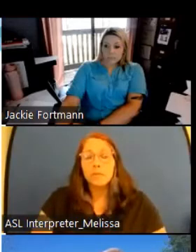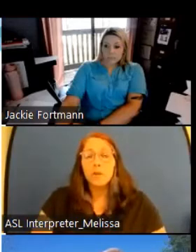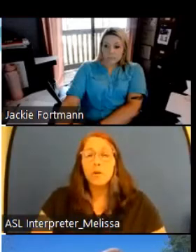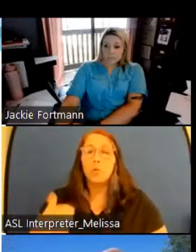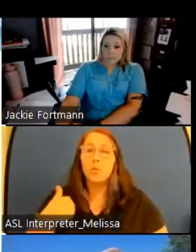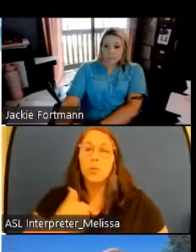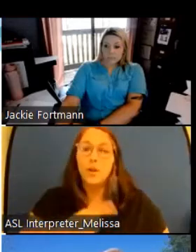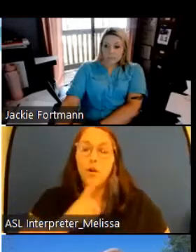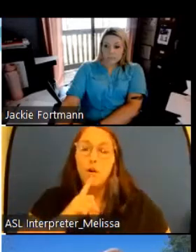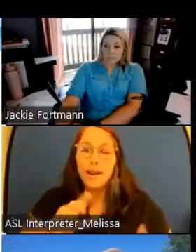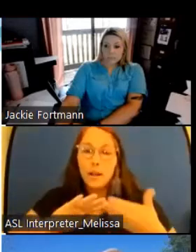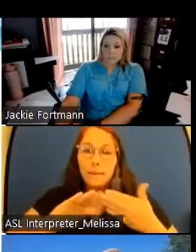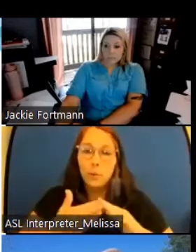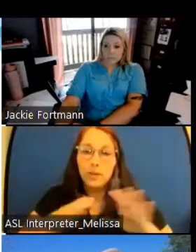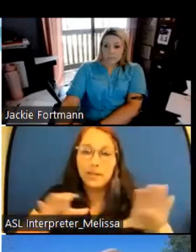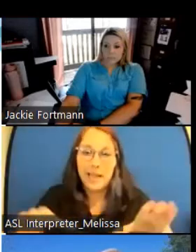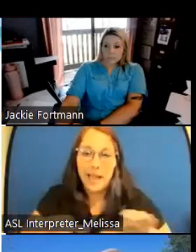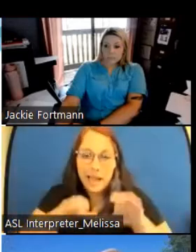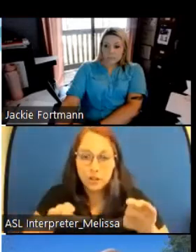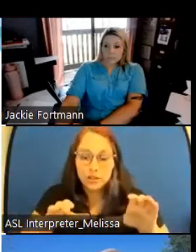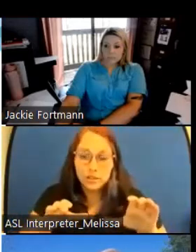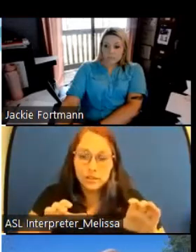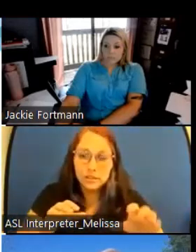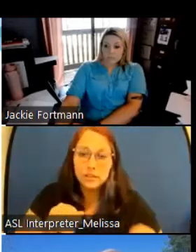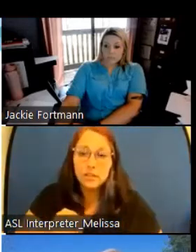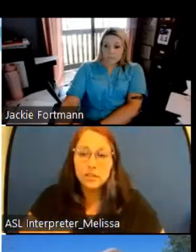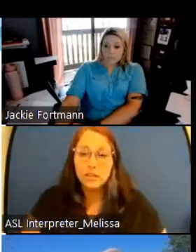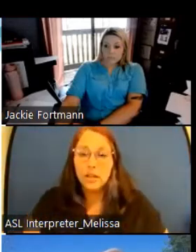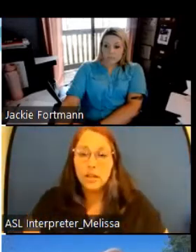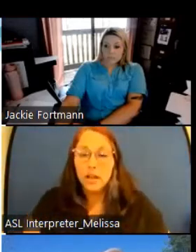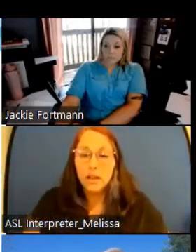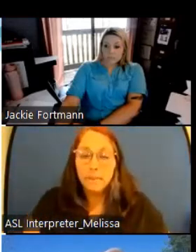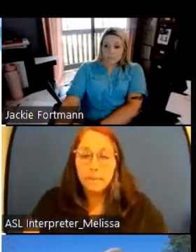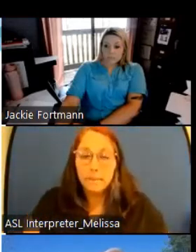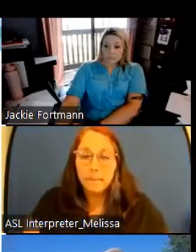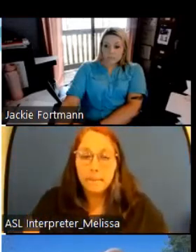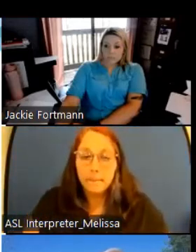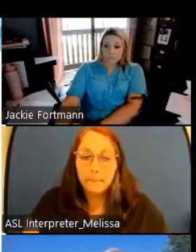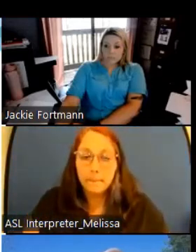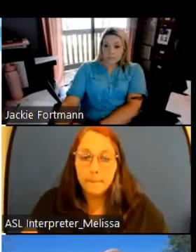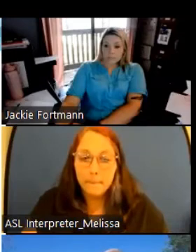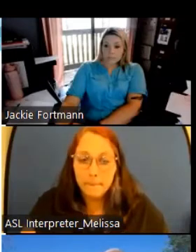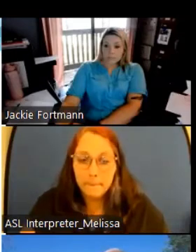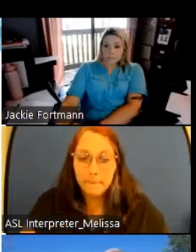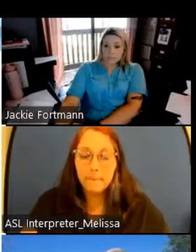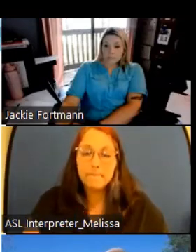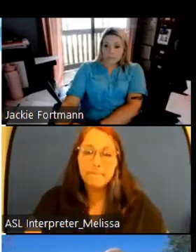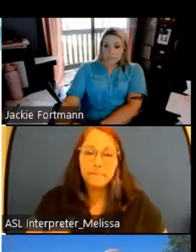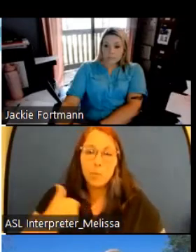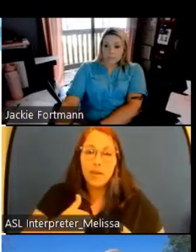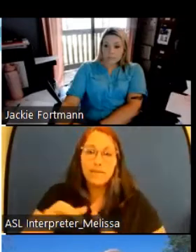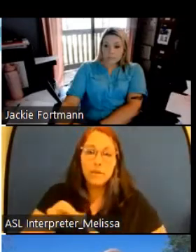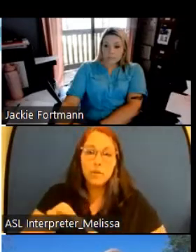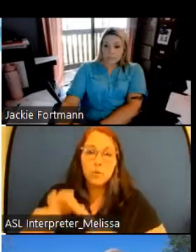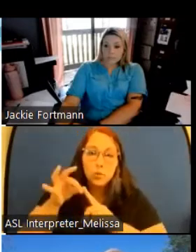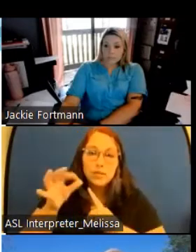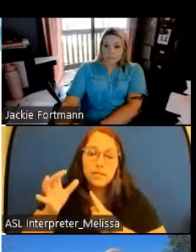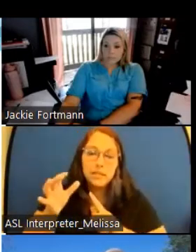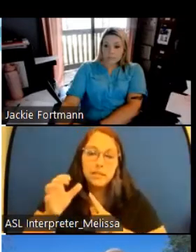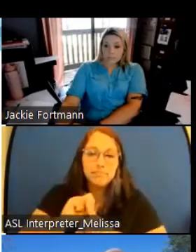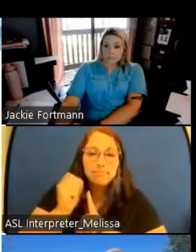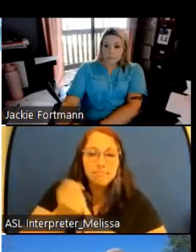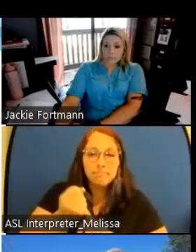Virginia. This puts us in a unique position to provide services to older adults and